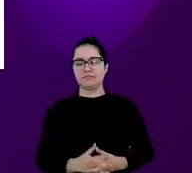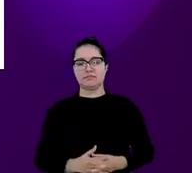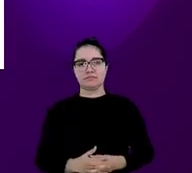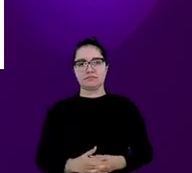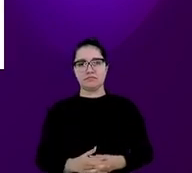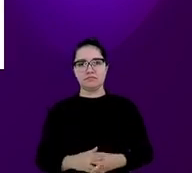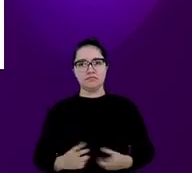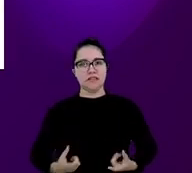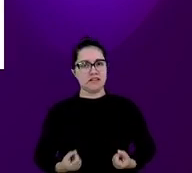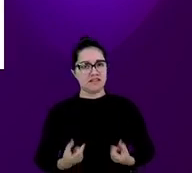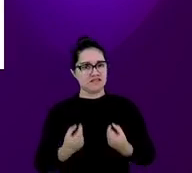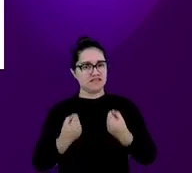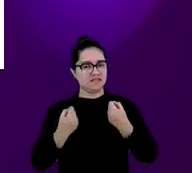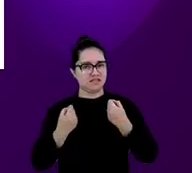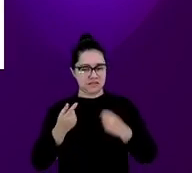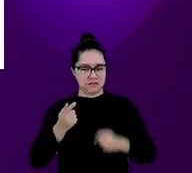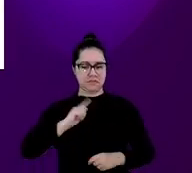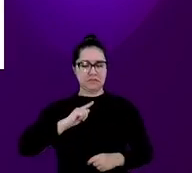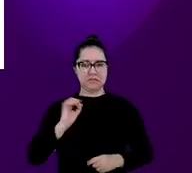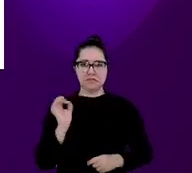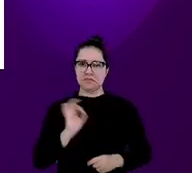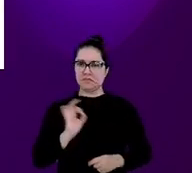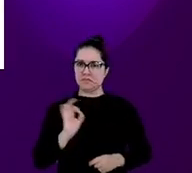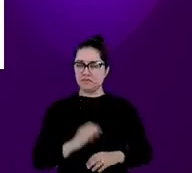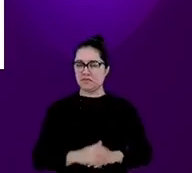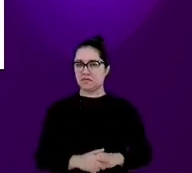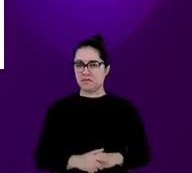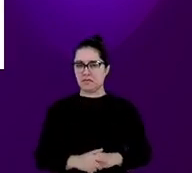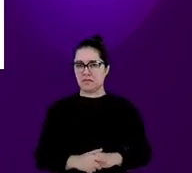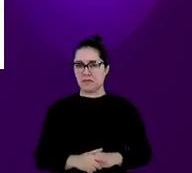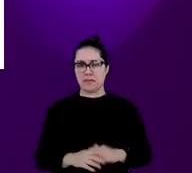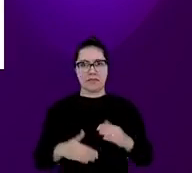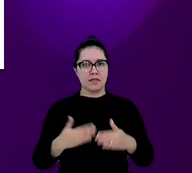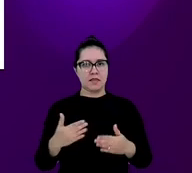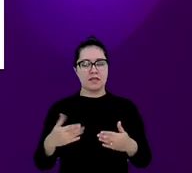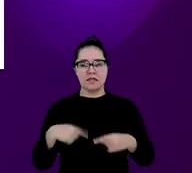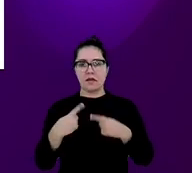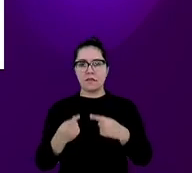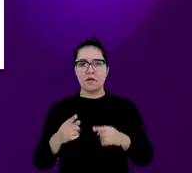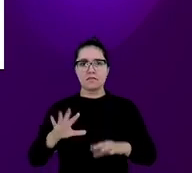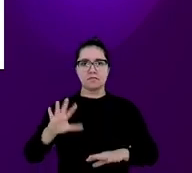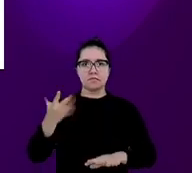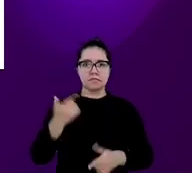side effect at all, as Mike told, and it's as we use